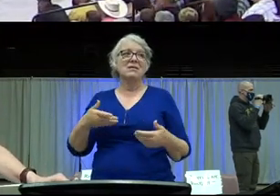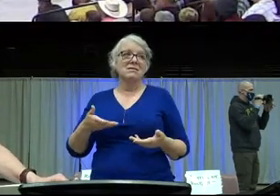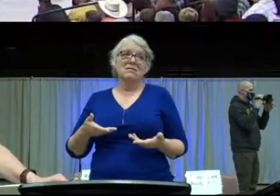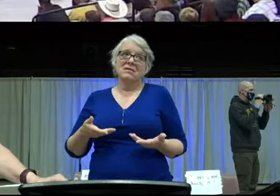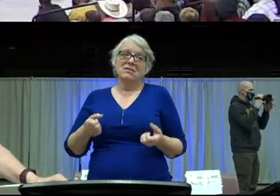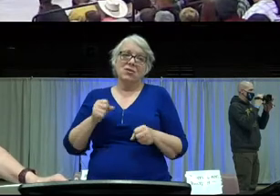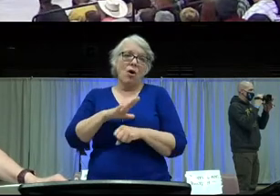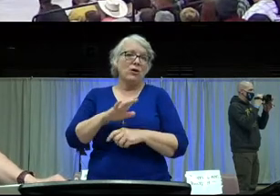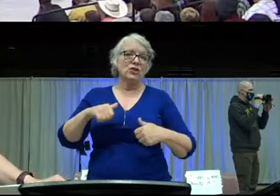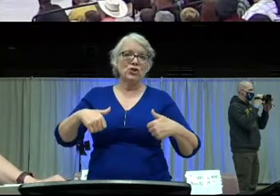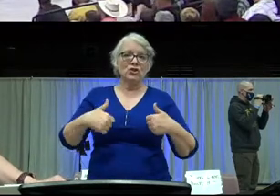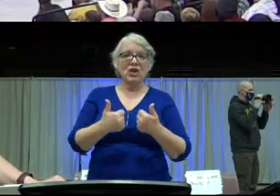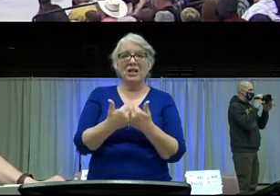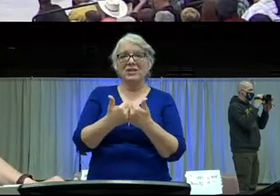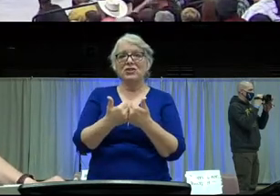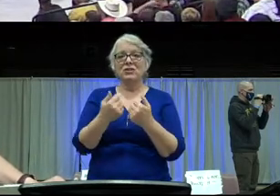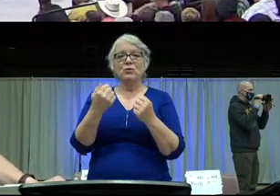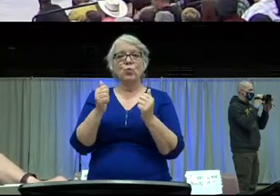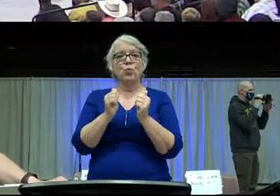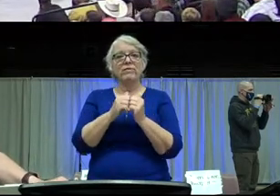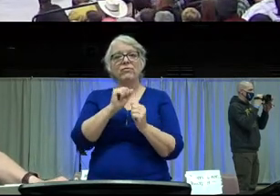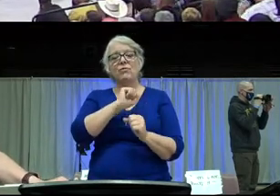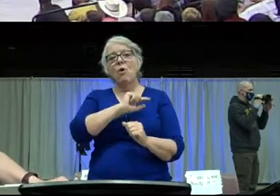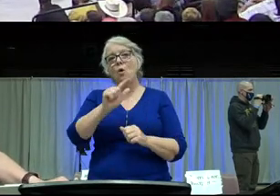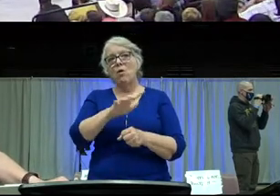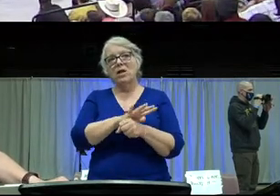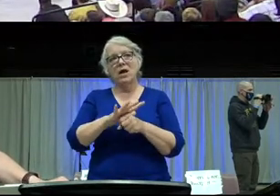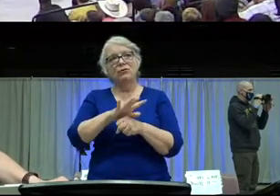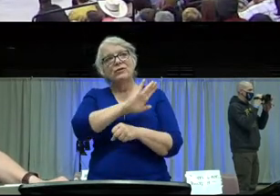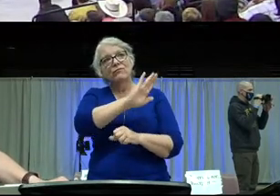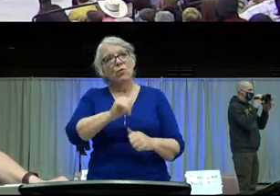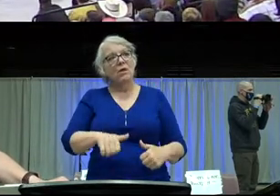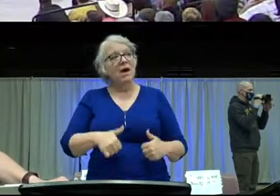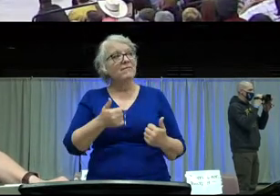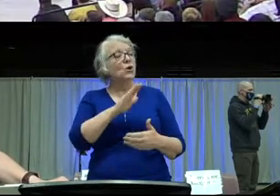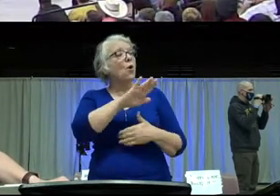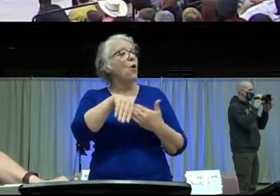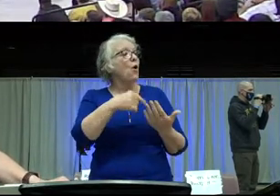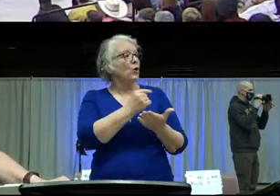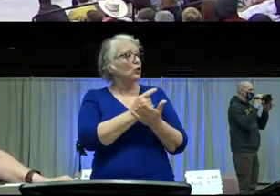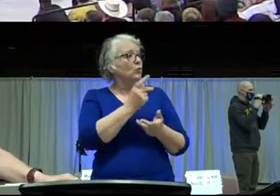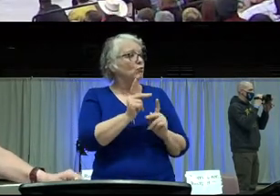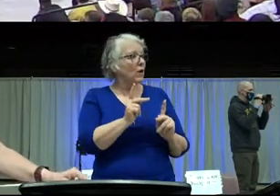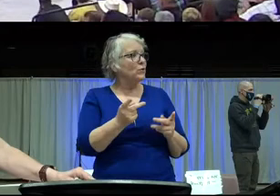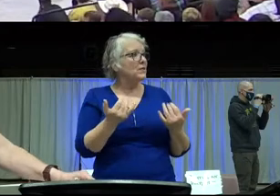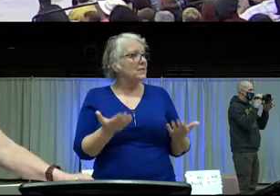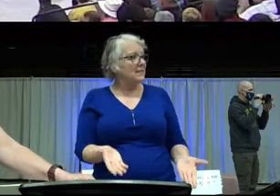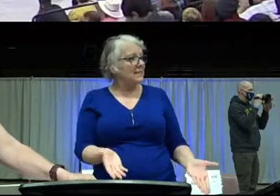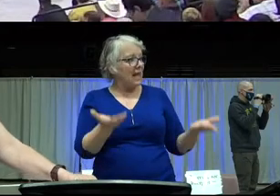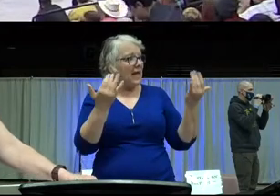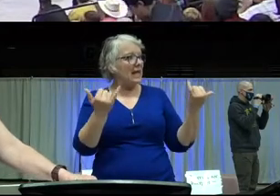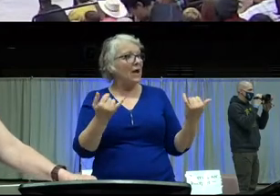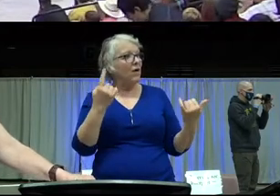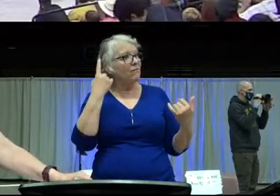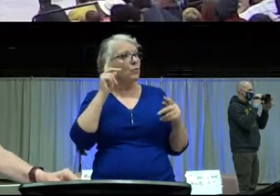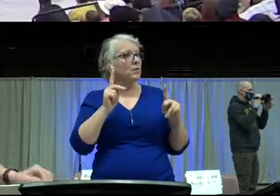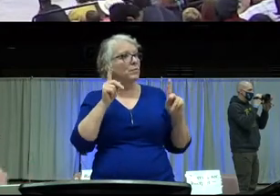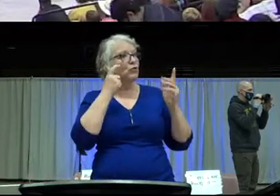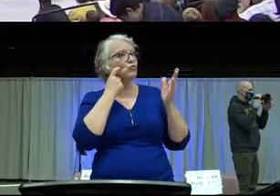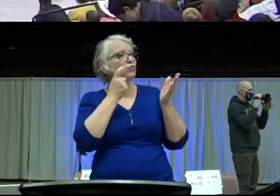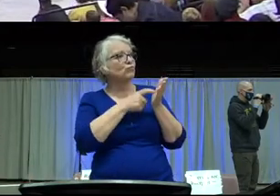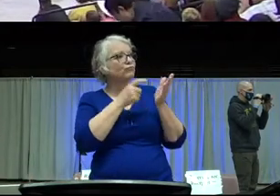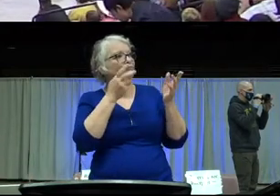of your lives. I ask all of the graduates to now stand so everyone can recognize you for your